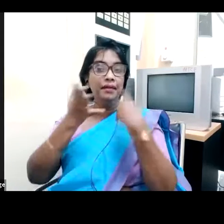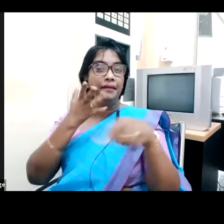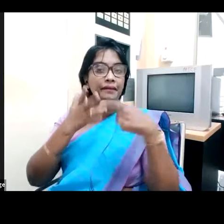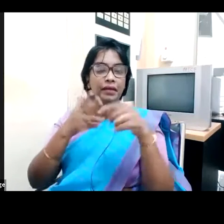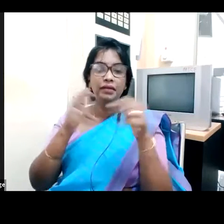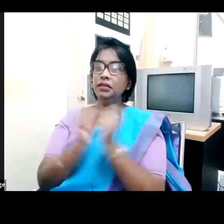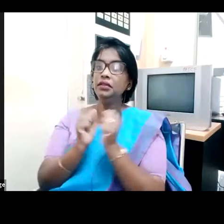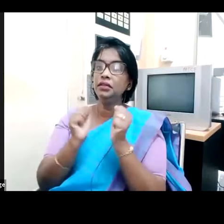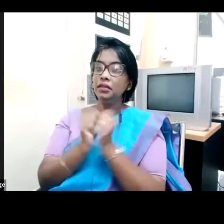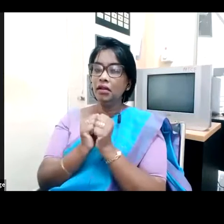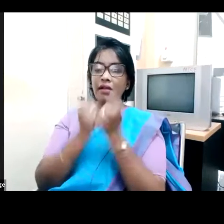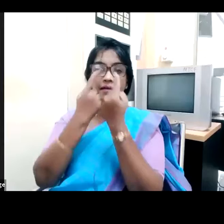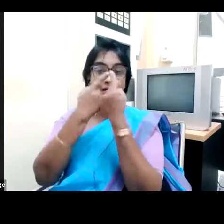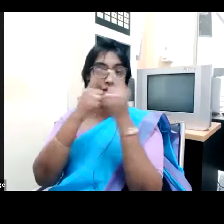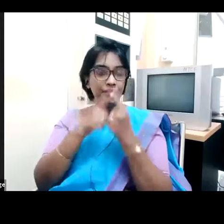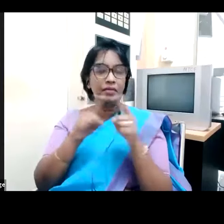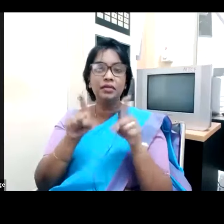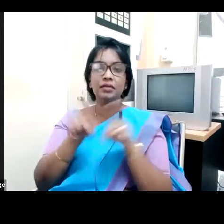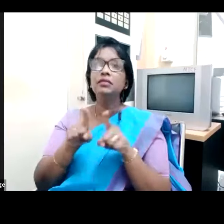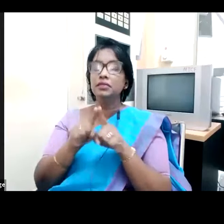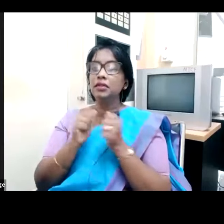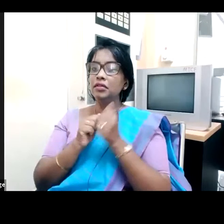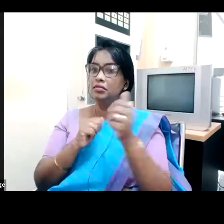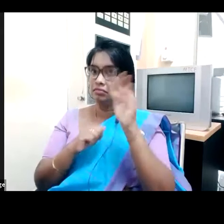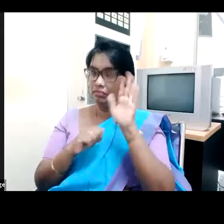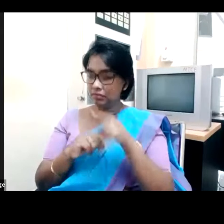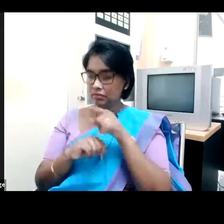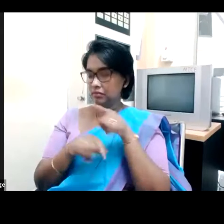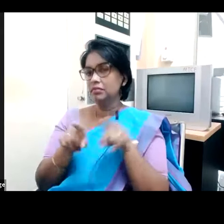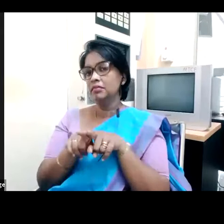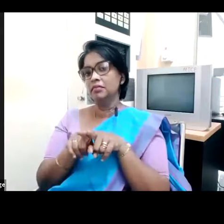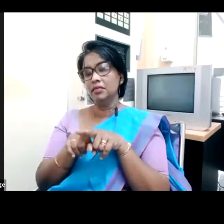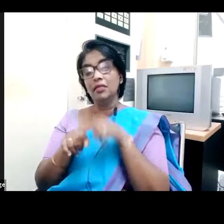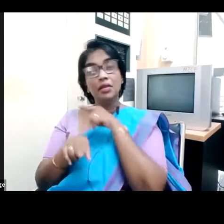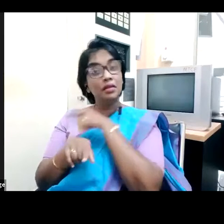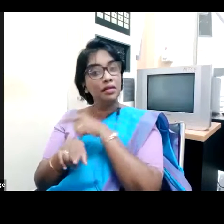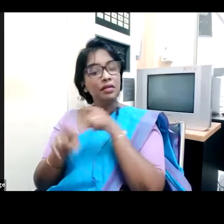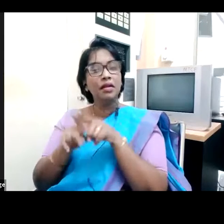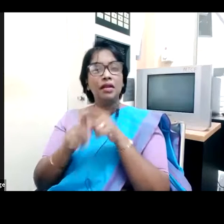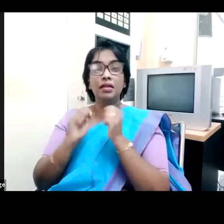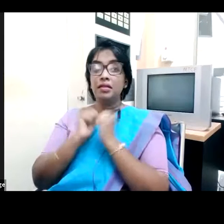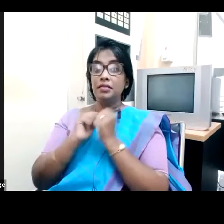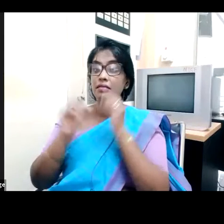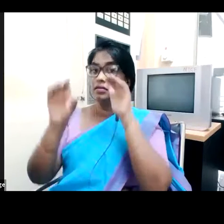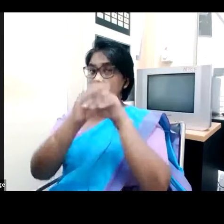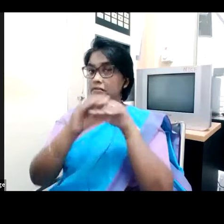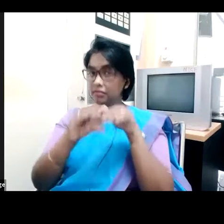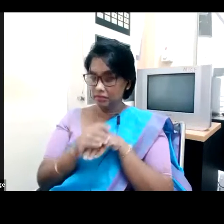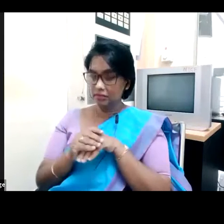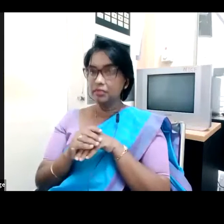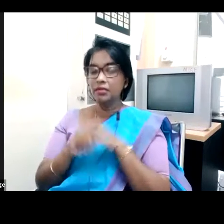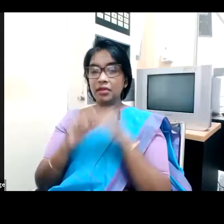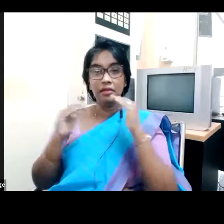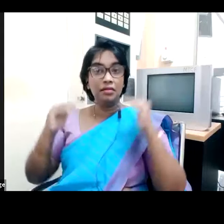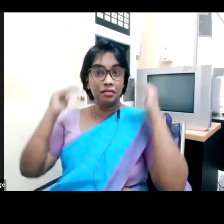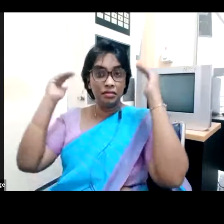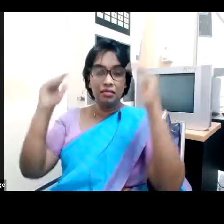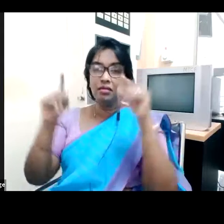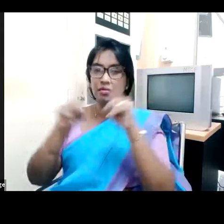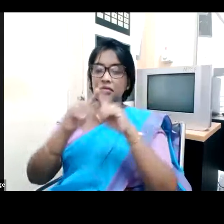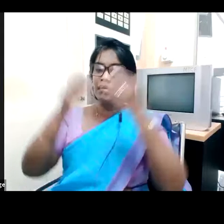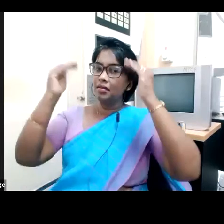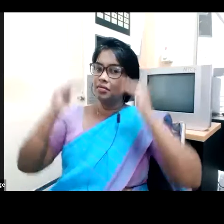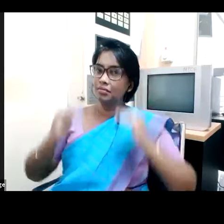organization where it will contribute to the top line and the bottom line. Very often when we